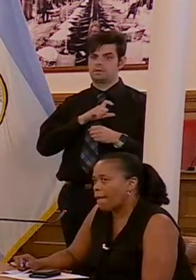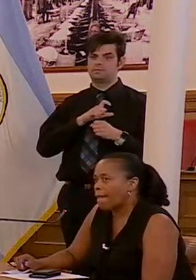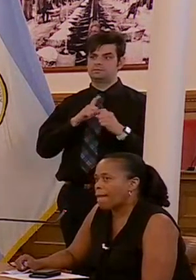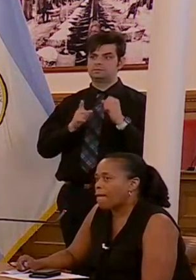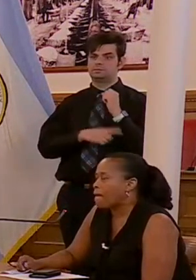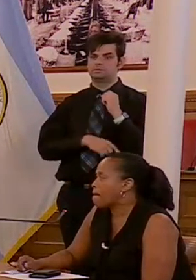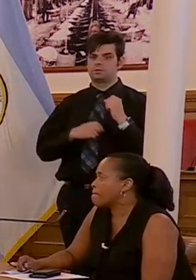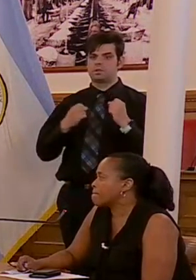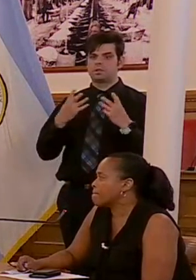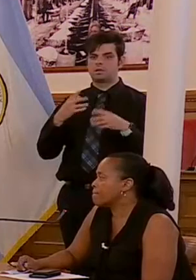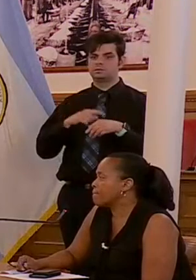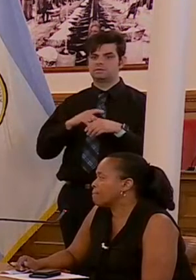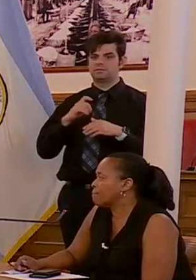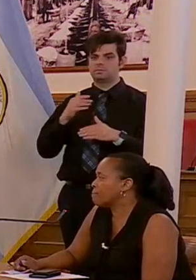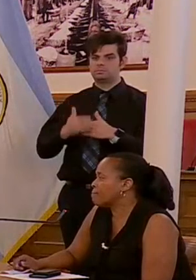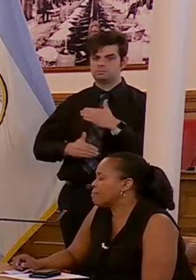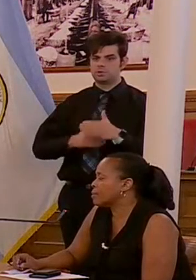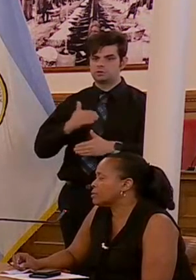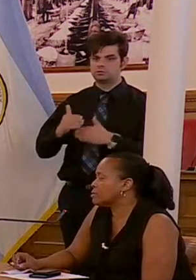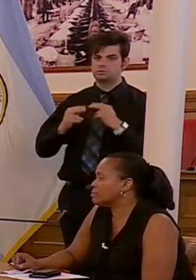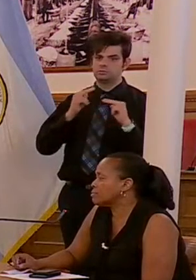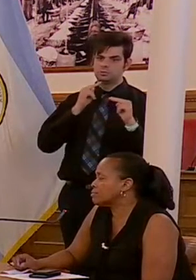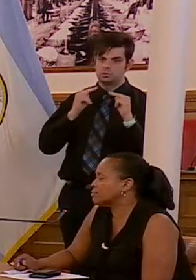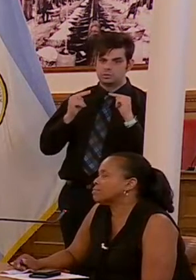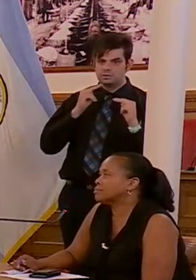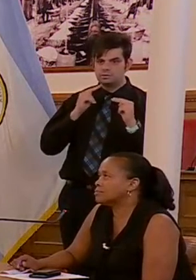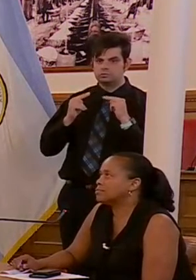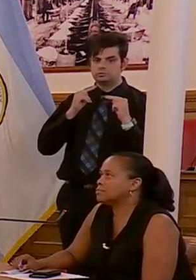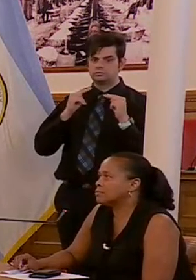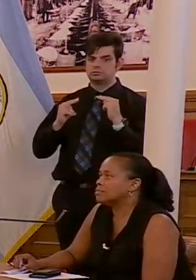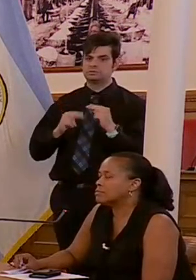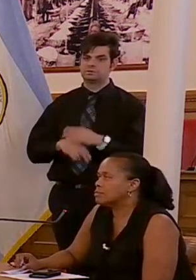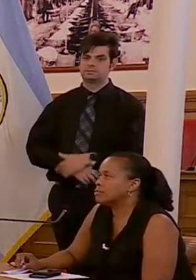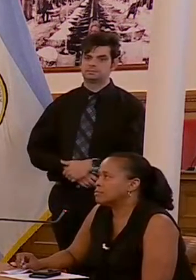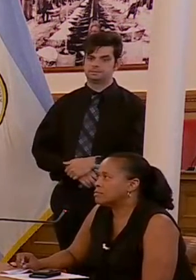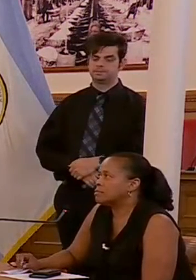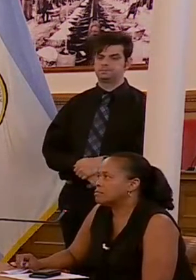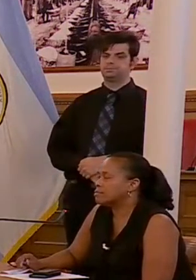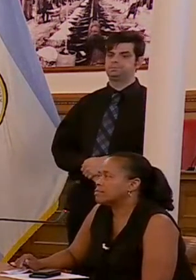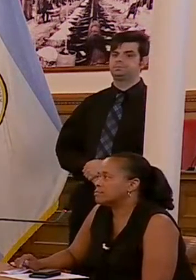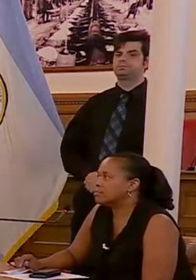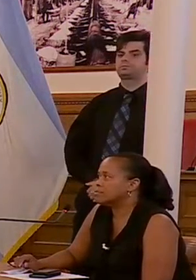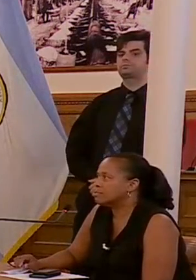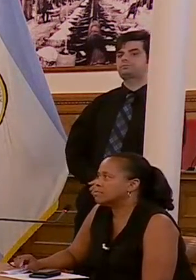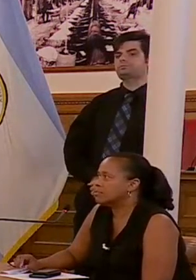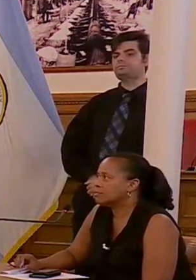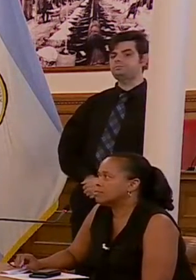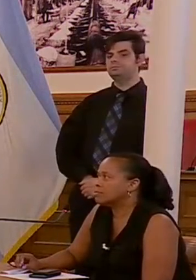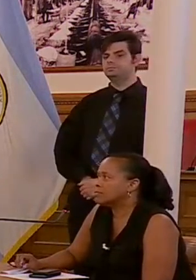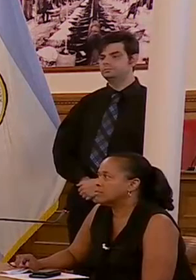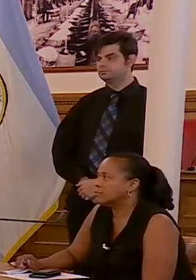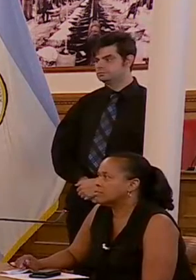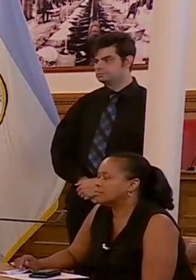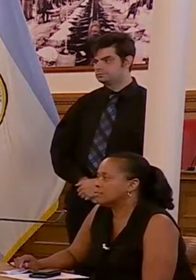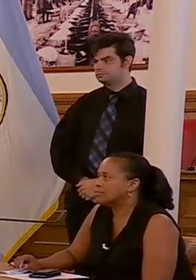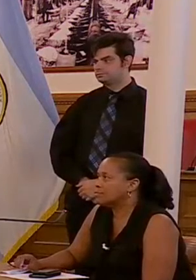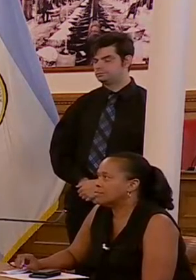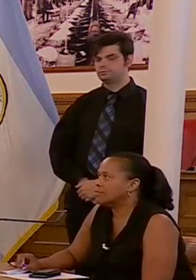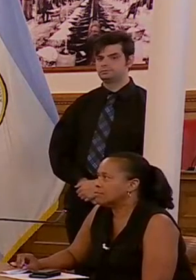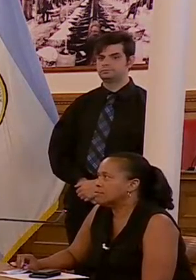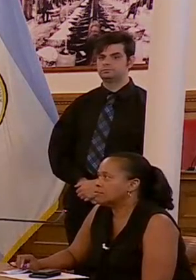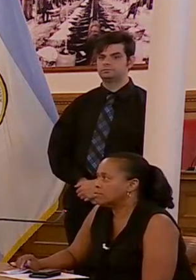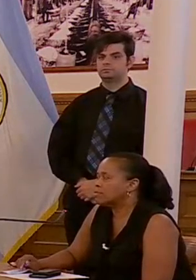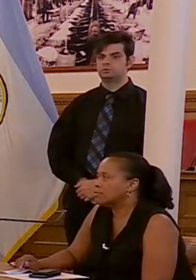of litigating, because we took a proactive step of ending the existing process of discipline,